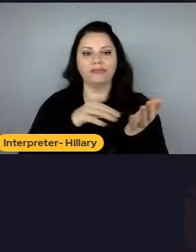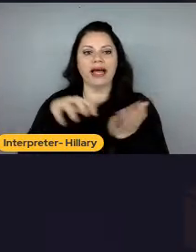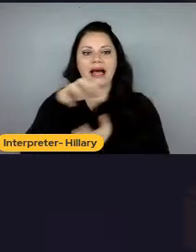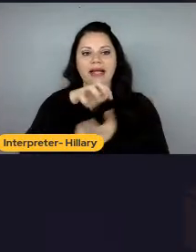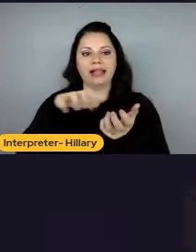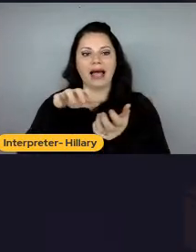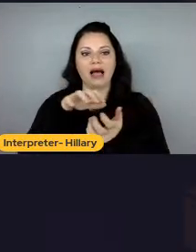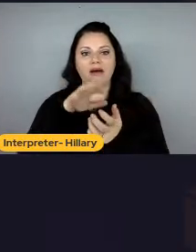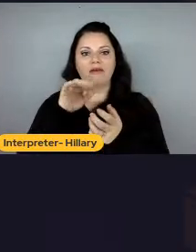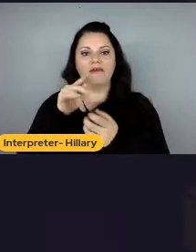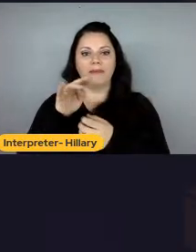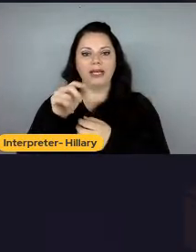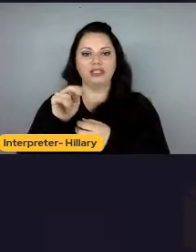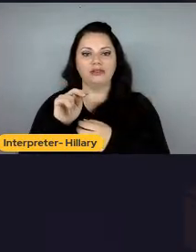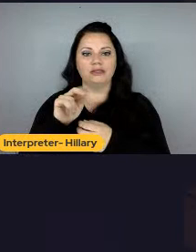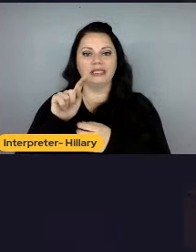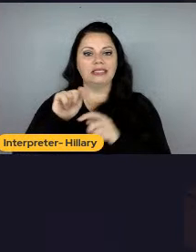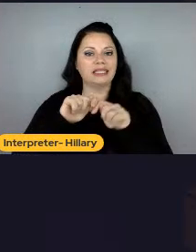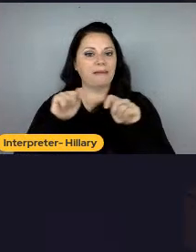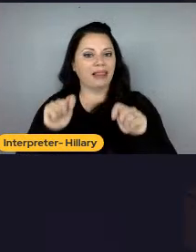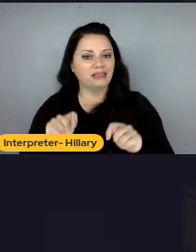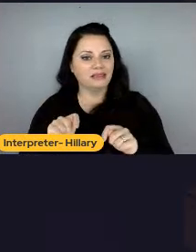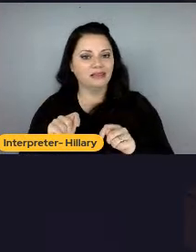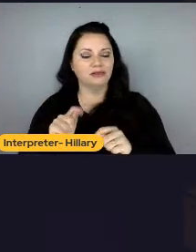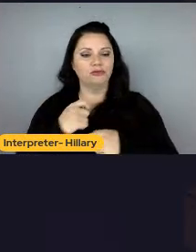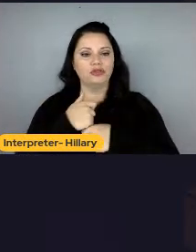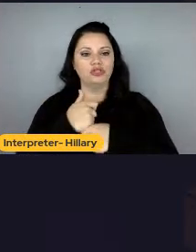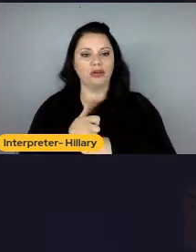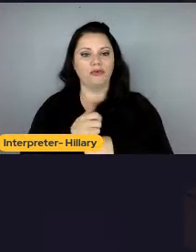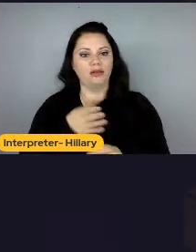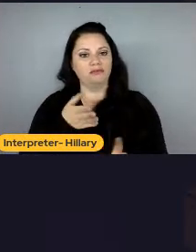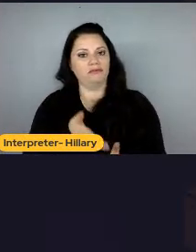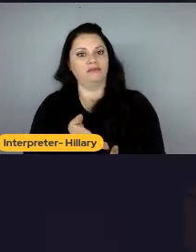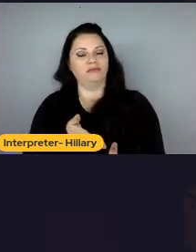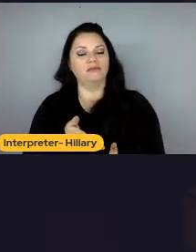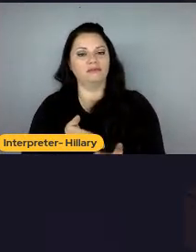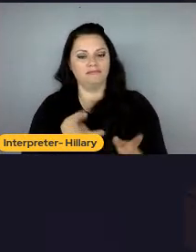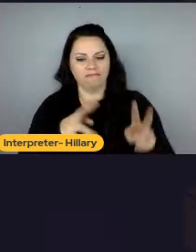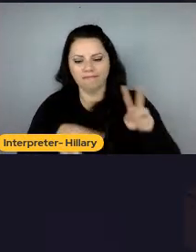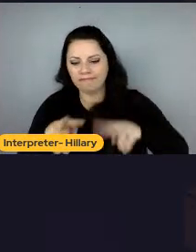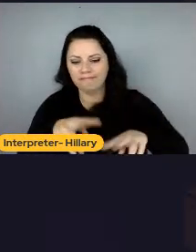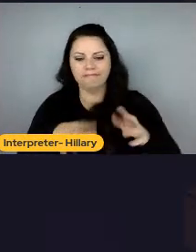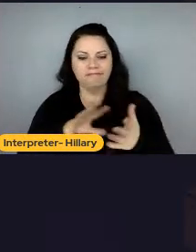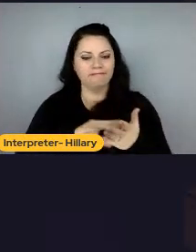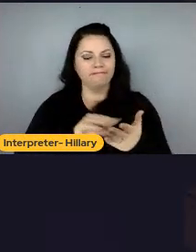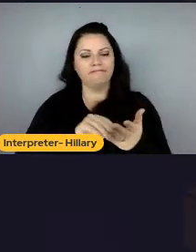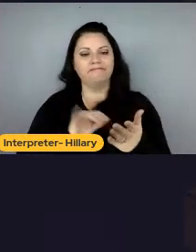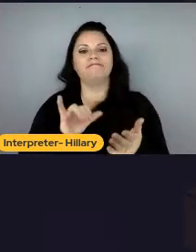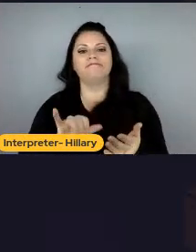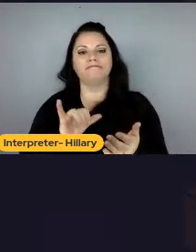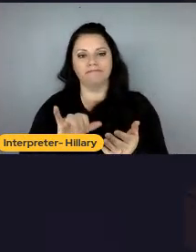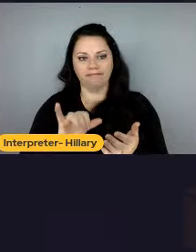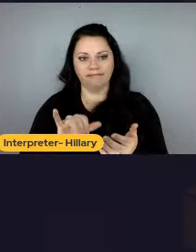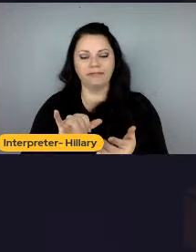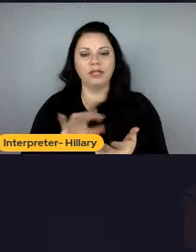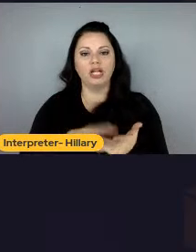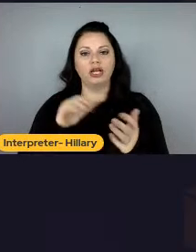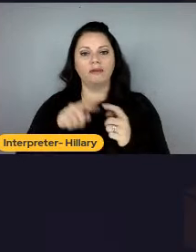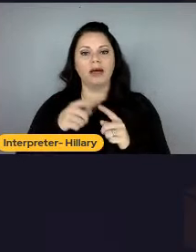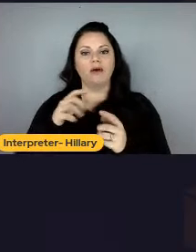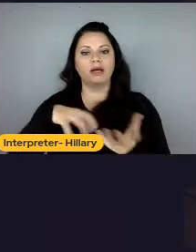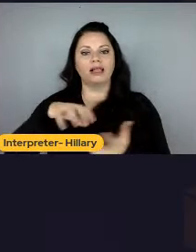templates and generated by it, and in this way learn about CloudFormation syntax.